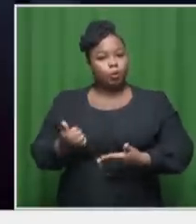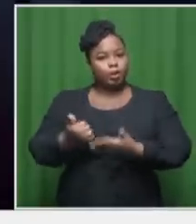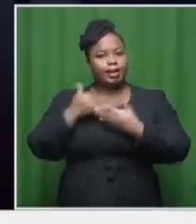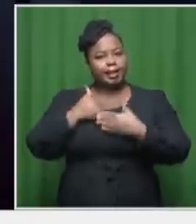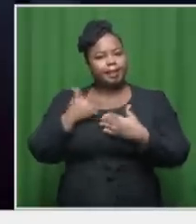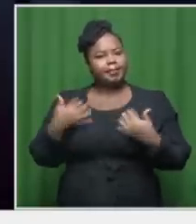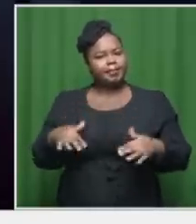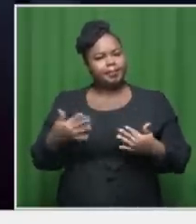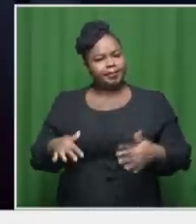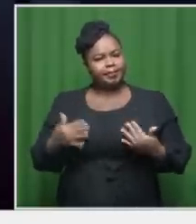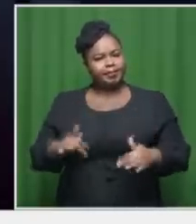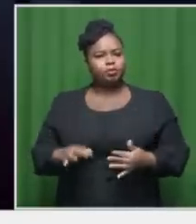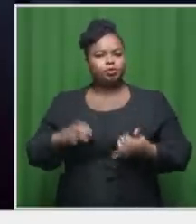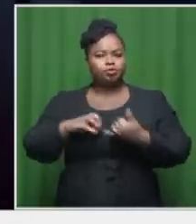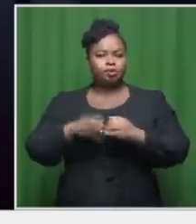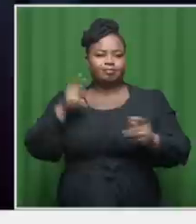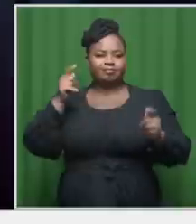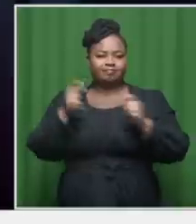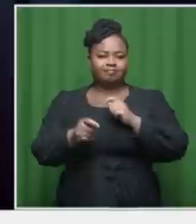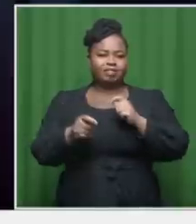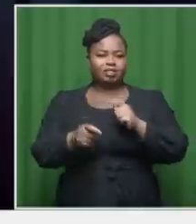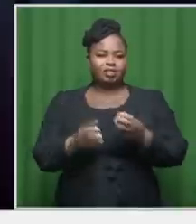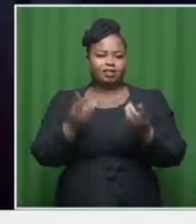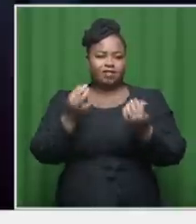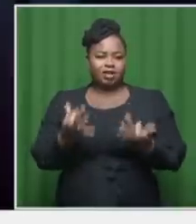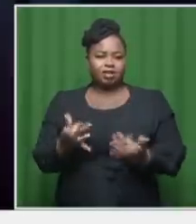of turning the fortunes of Denel.